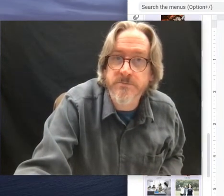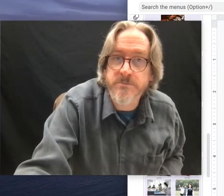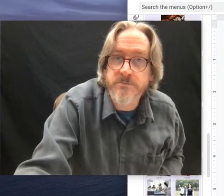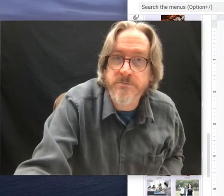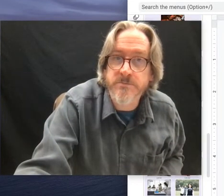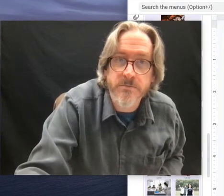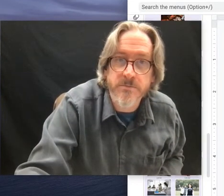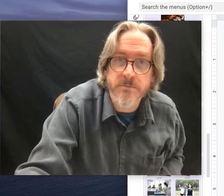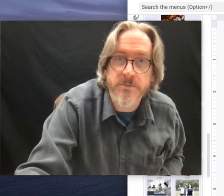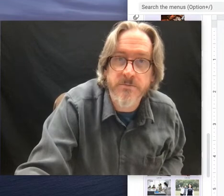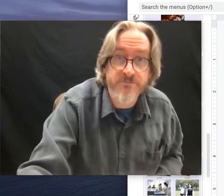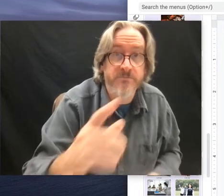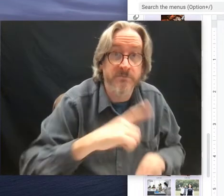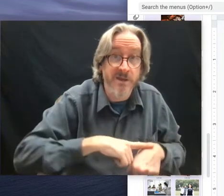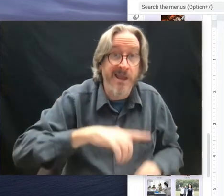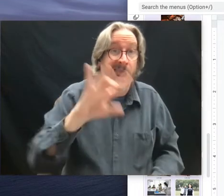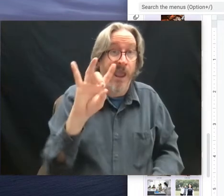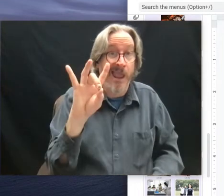Come on.